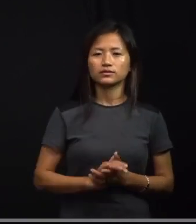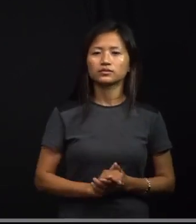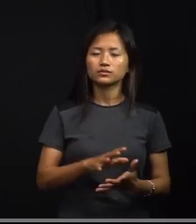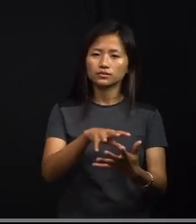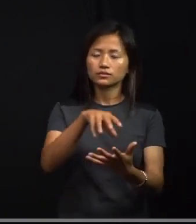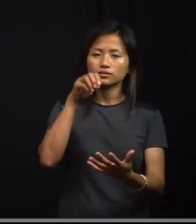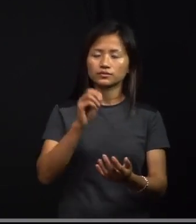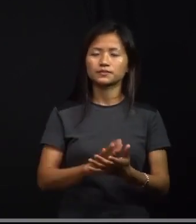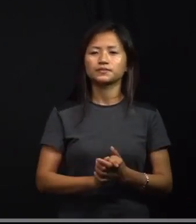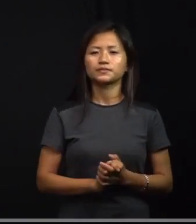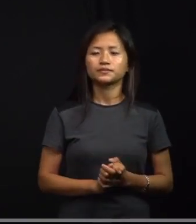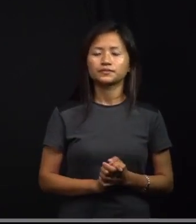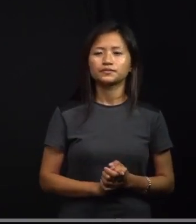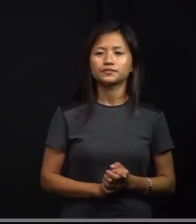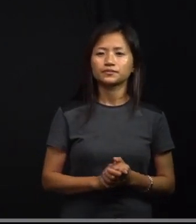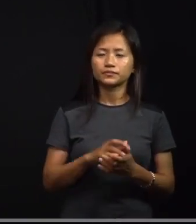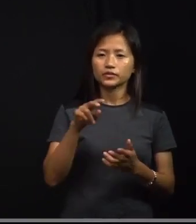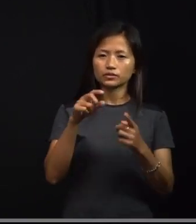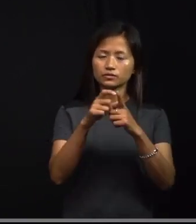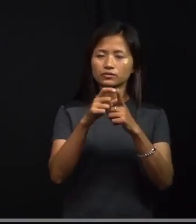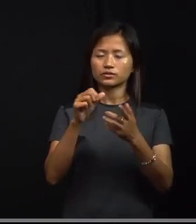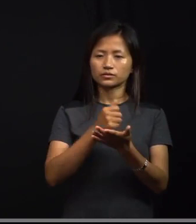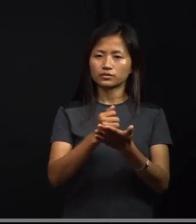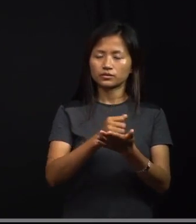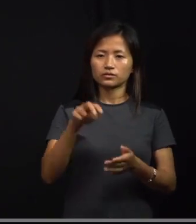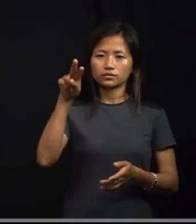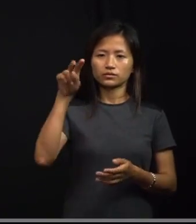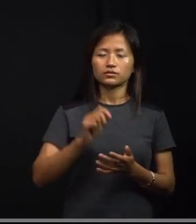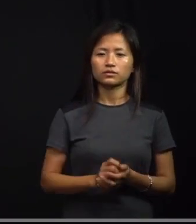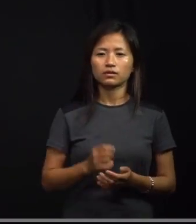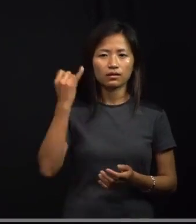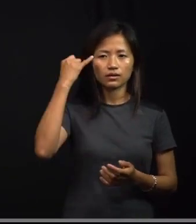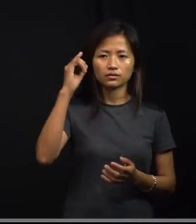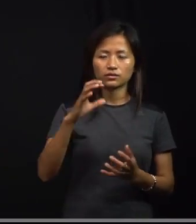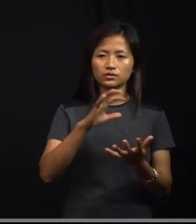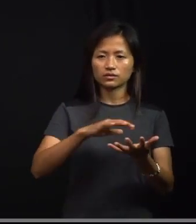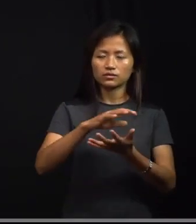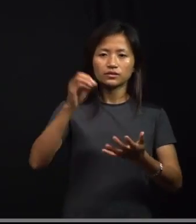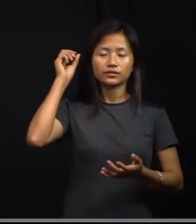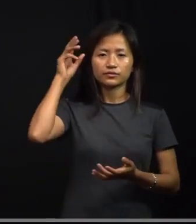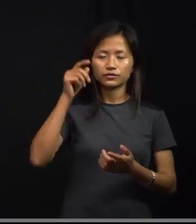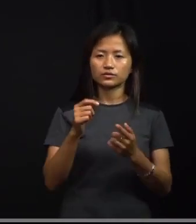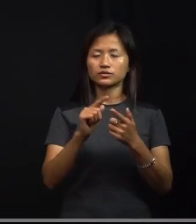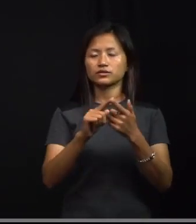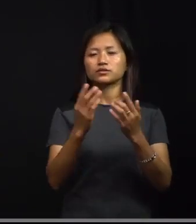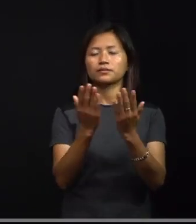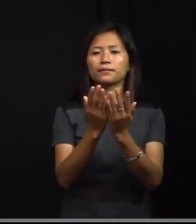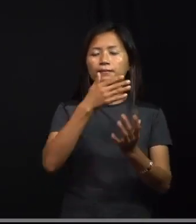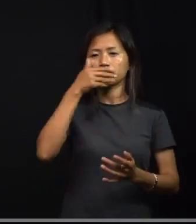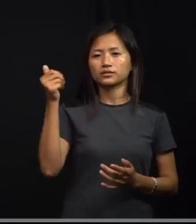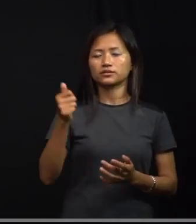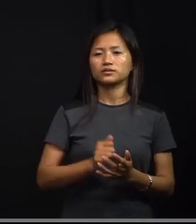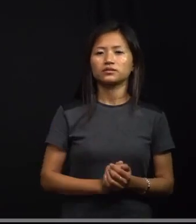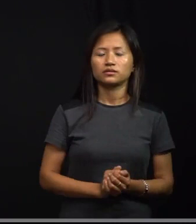will, if you try to look into your definitions, then you will get the idea, the concept of education better. Okay,